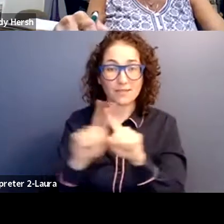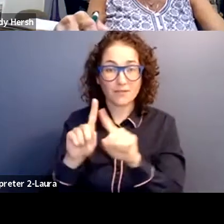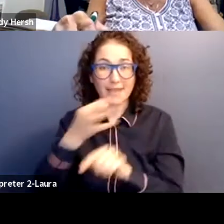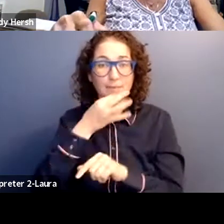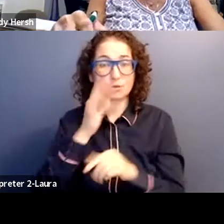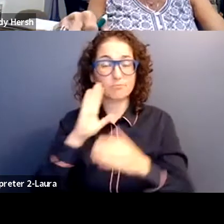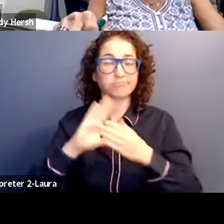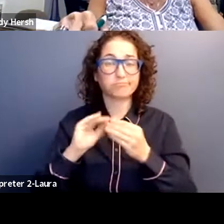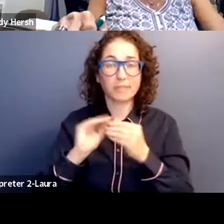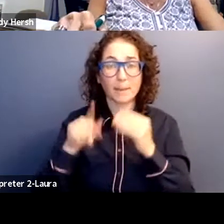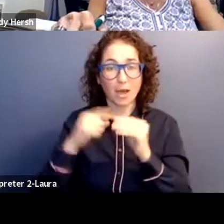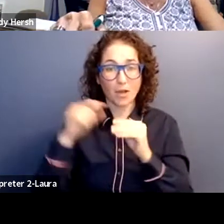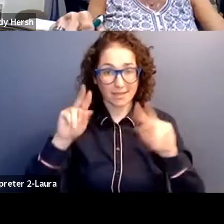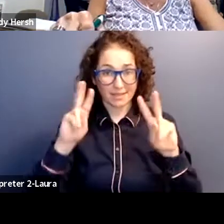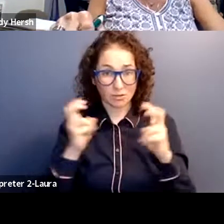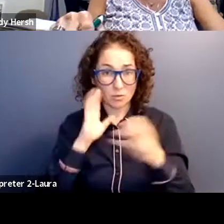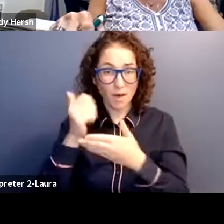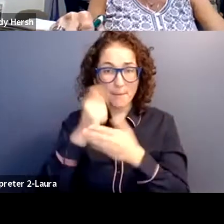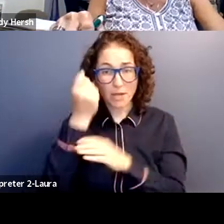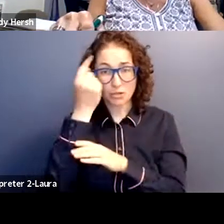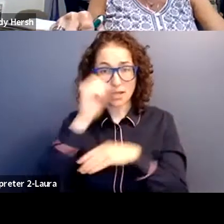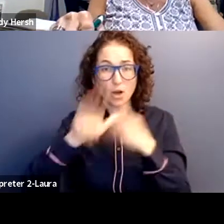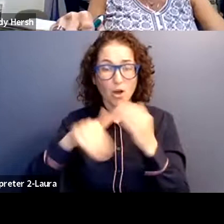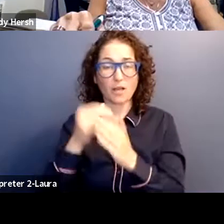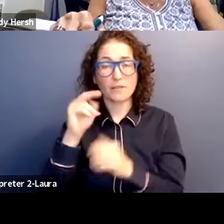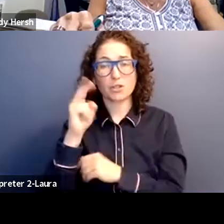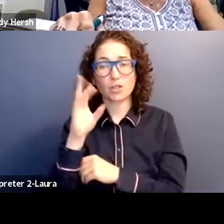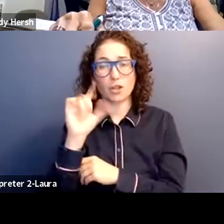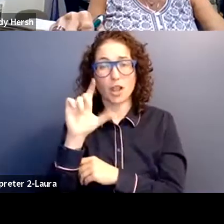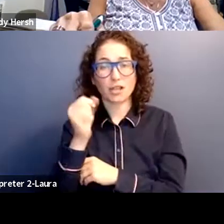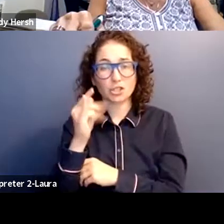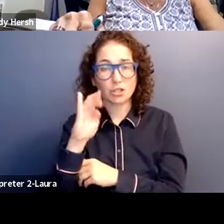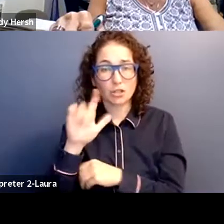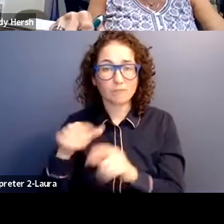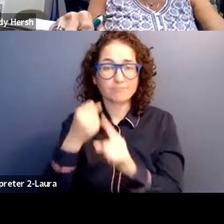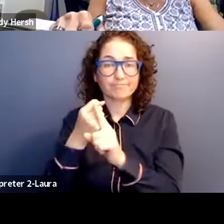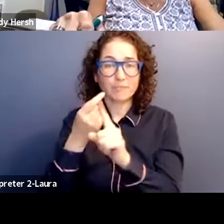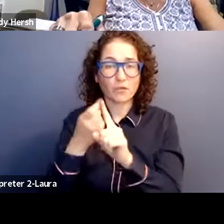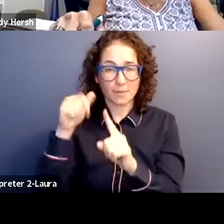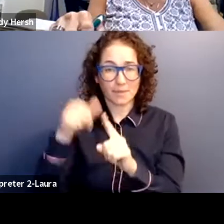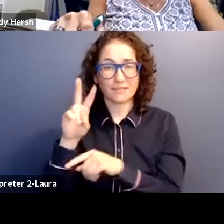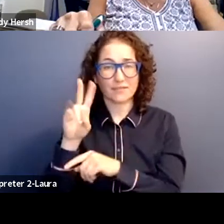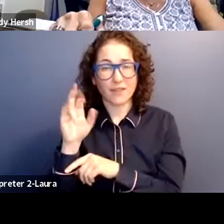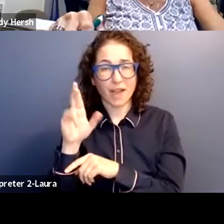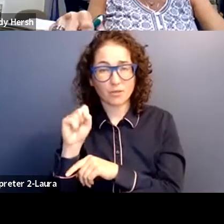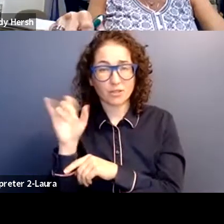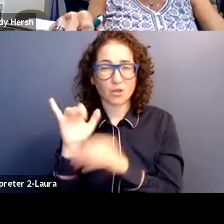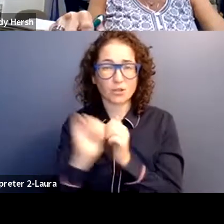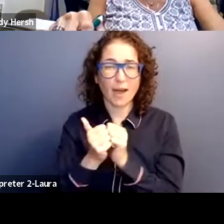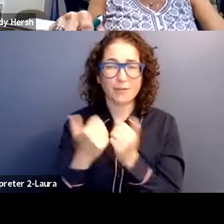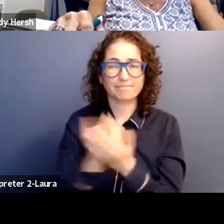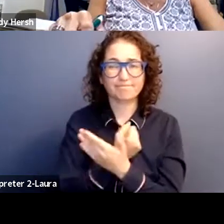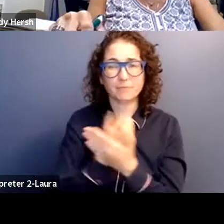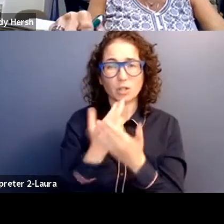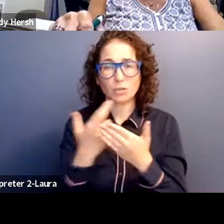on the issue. It's going to help us understand the neurological effects of the virus and how to navigate and access the resources that are really going to be